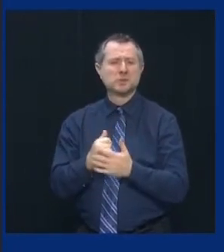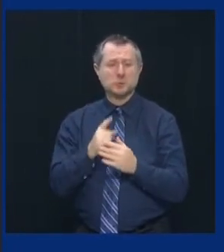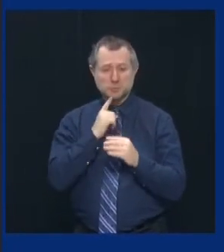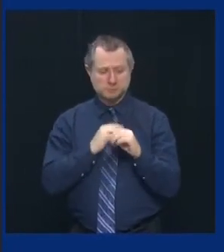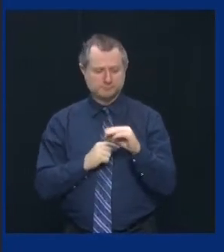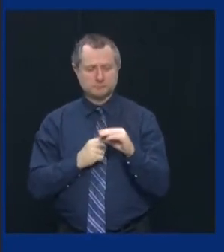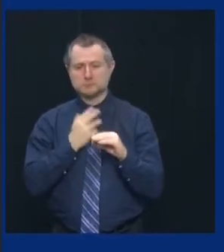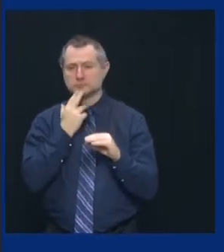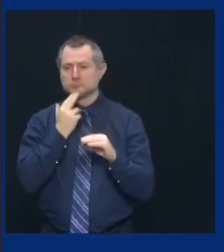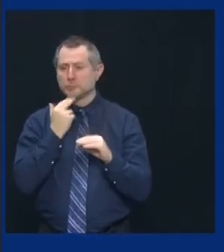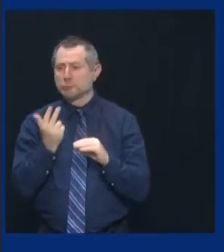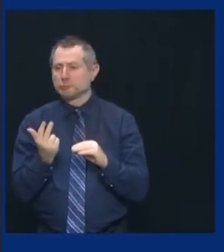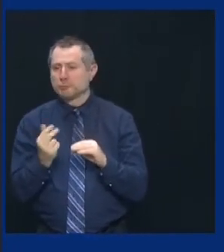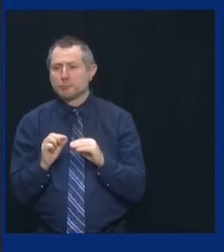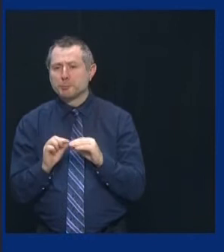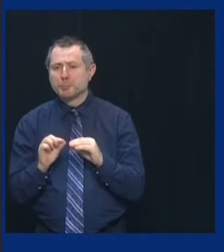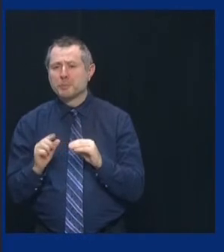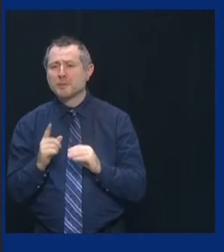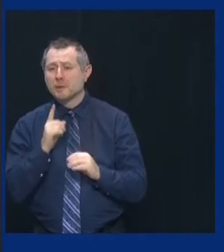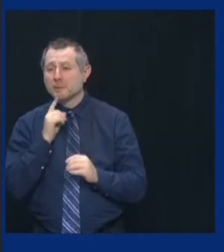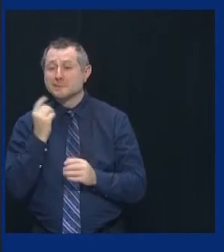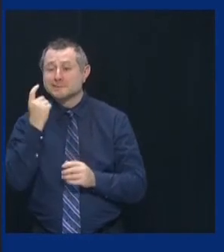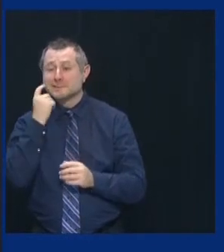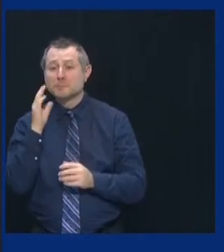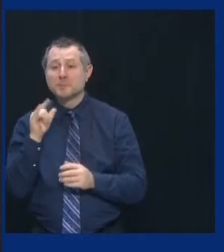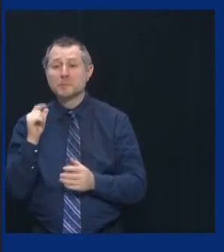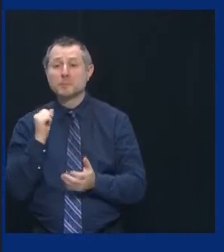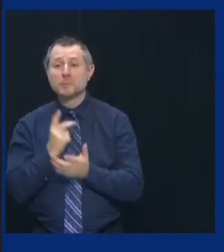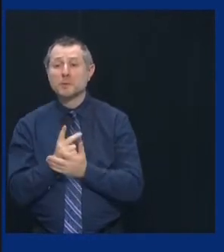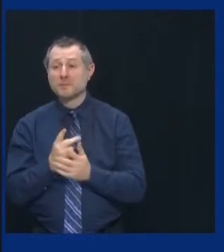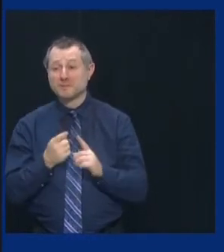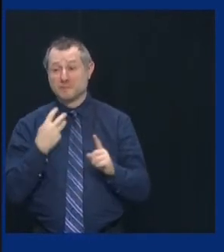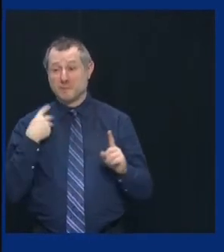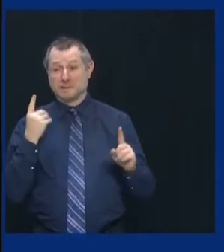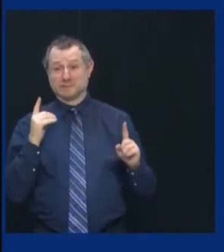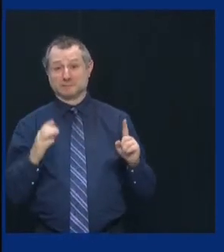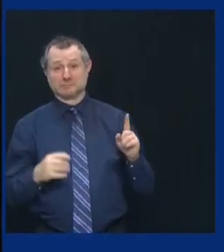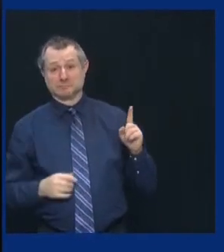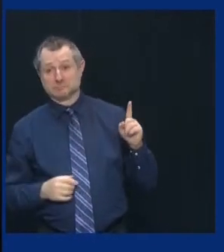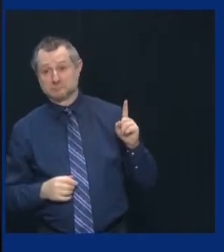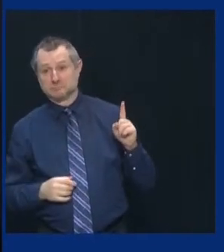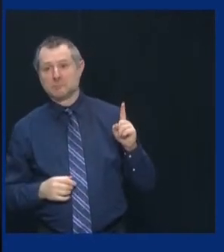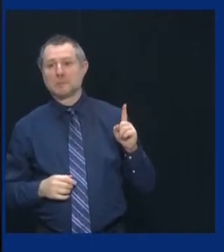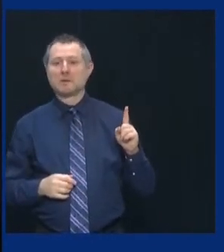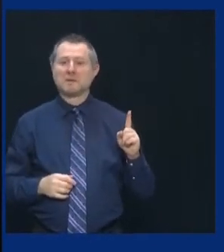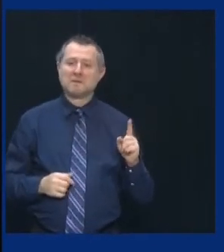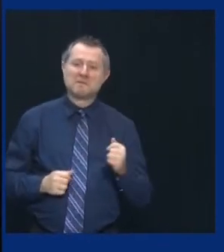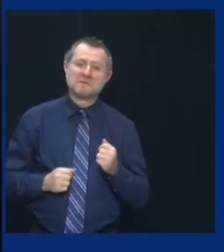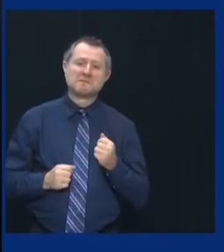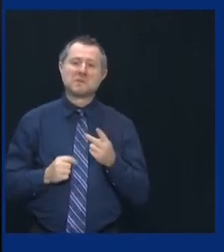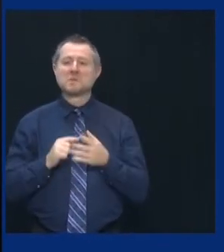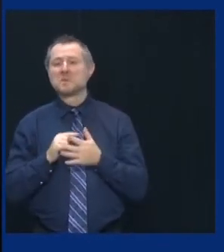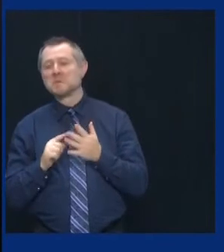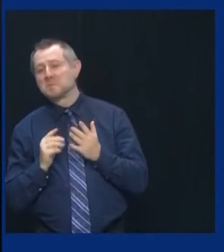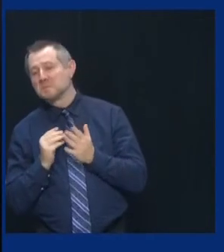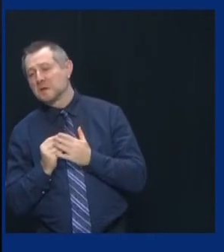This bill that they passed in Washington has several relief funds for certain